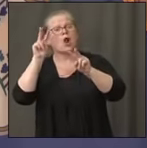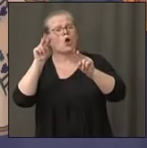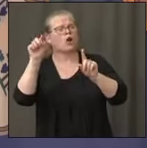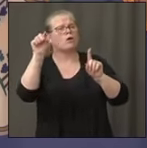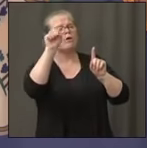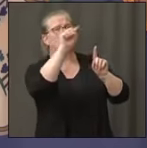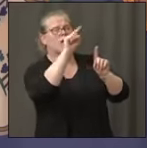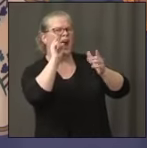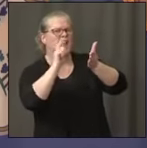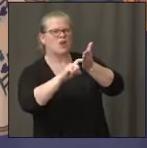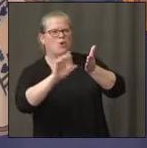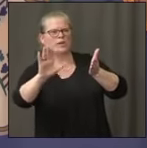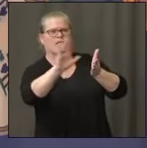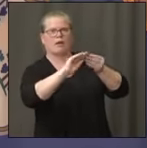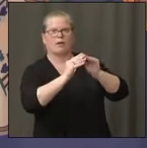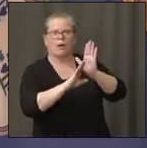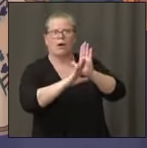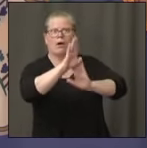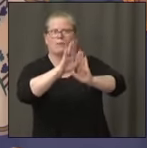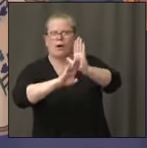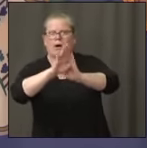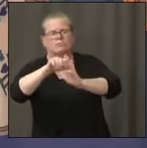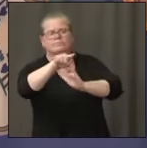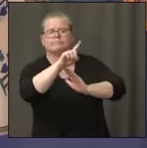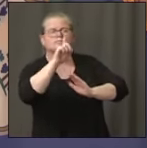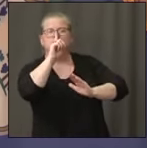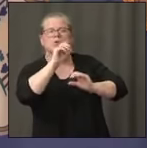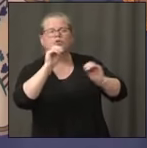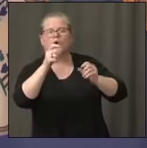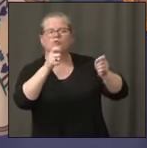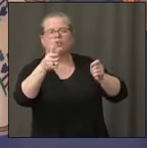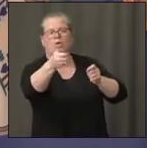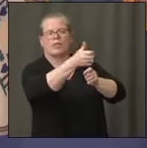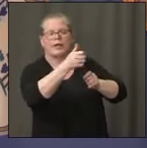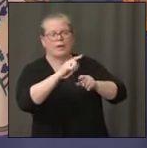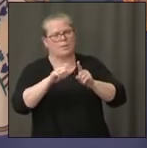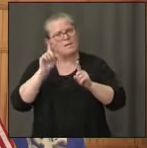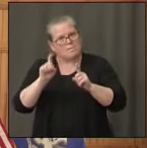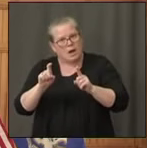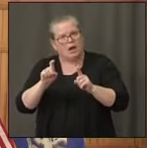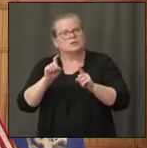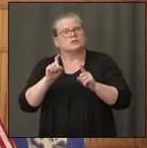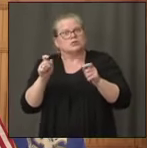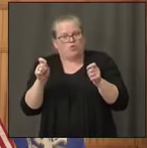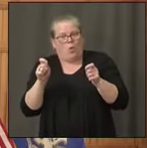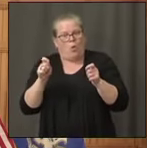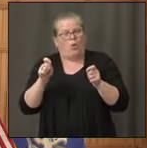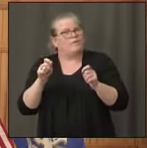If you don't control that with track and trace, they can spread quickly. Thank you.